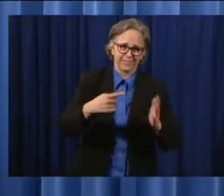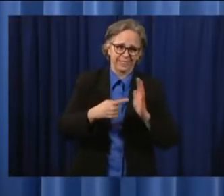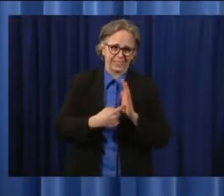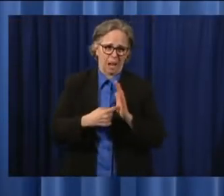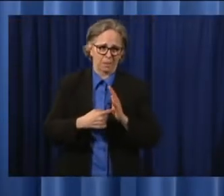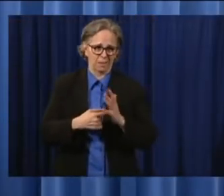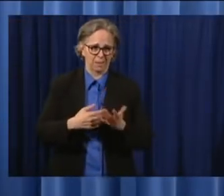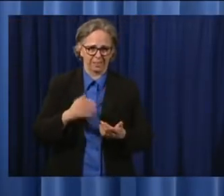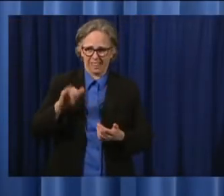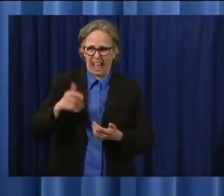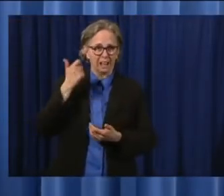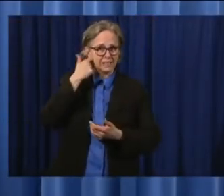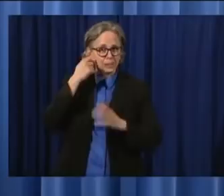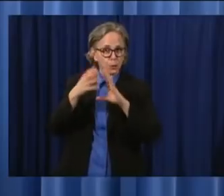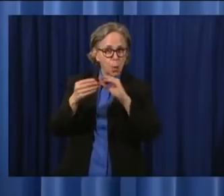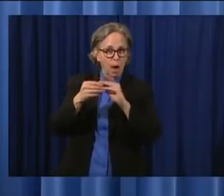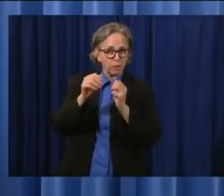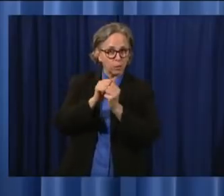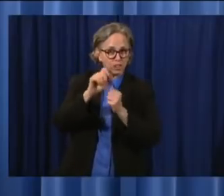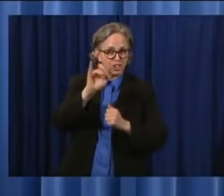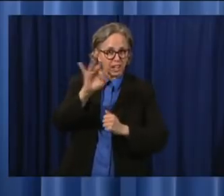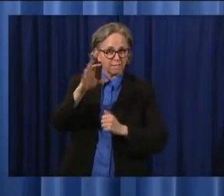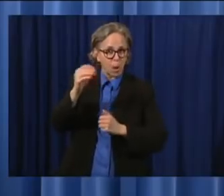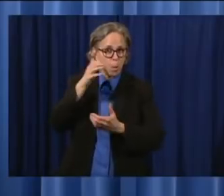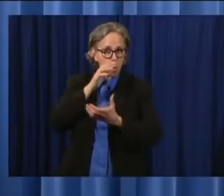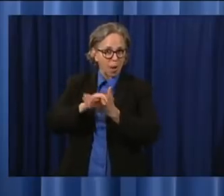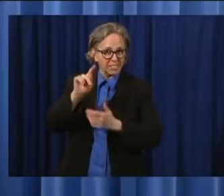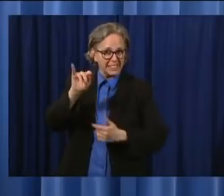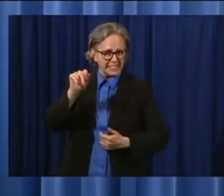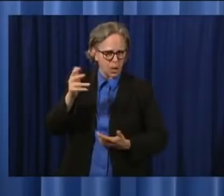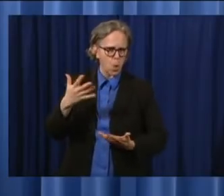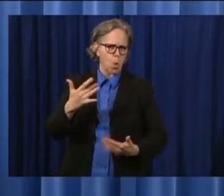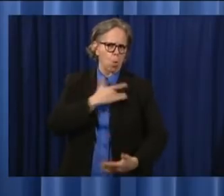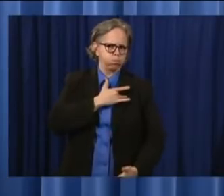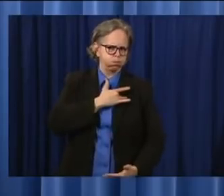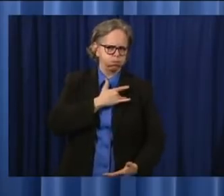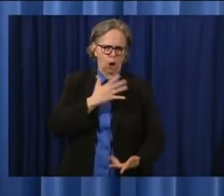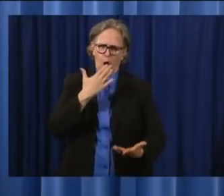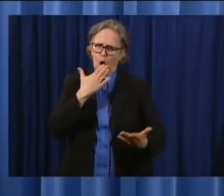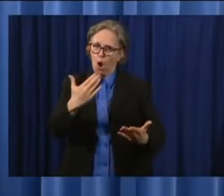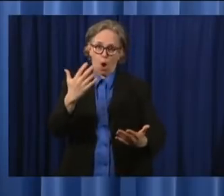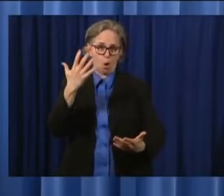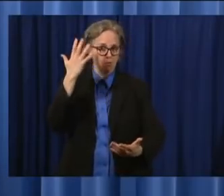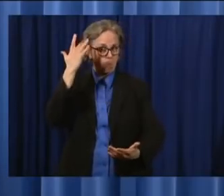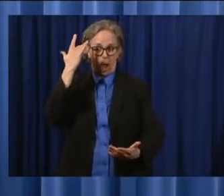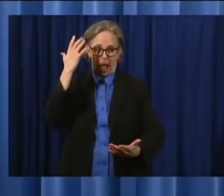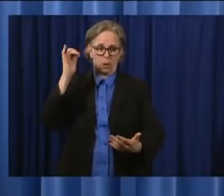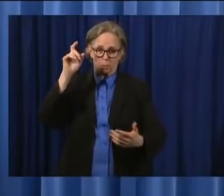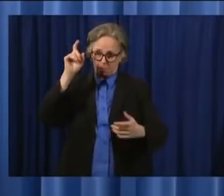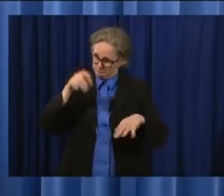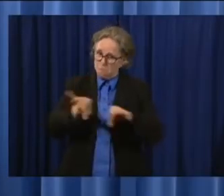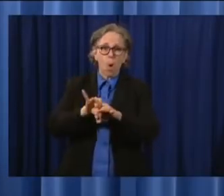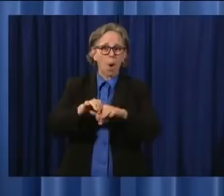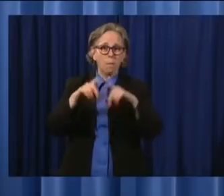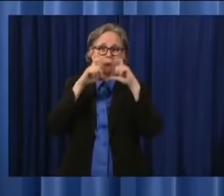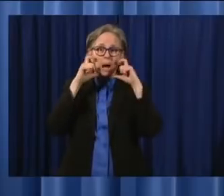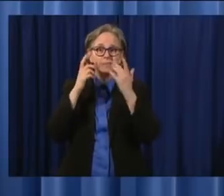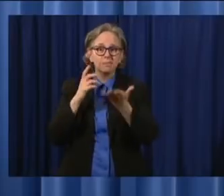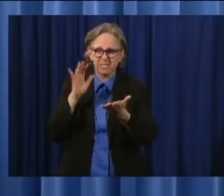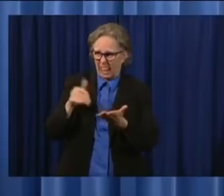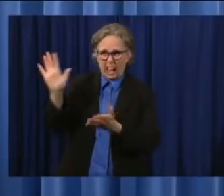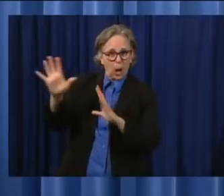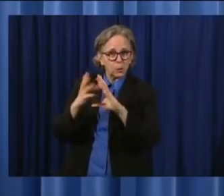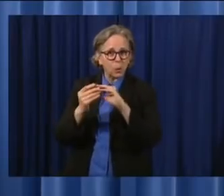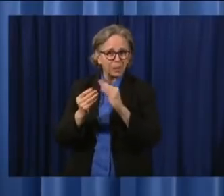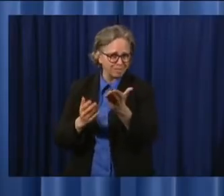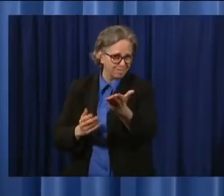think the thing that we sometimes miss, as Dr. Acton says, is that not only do